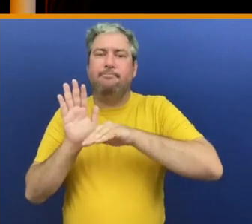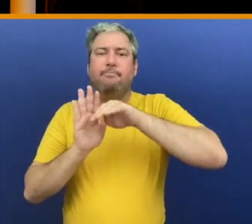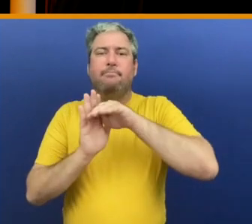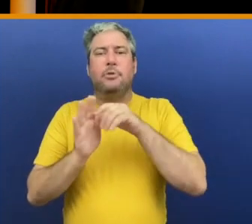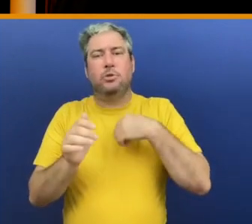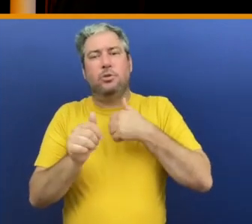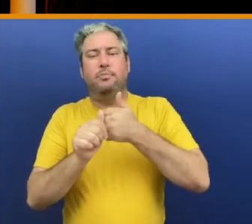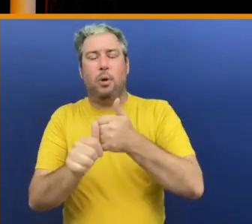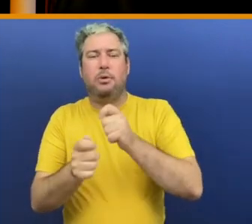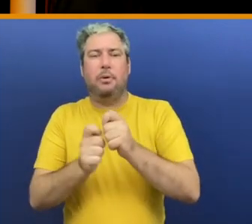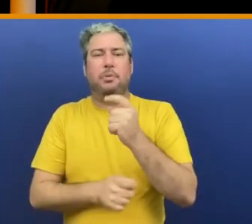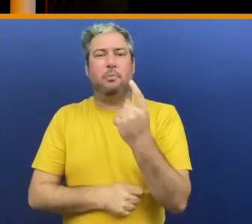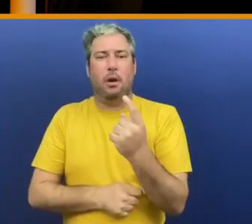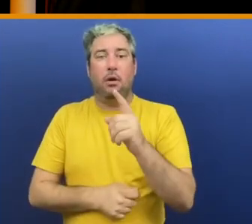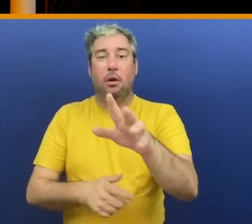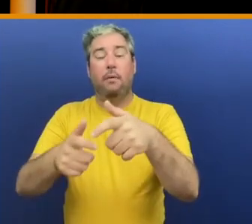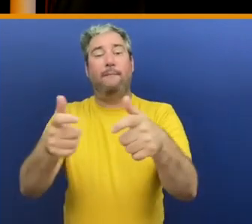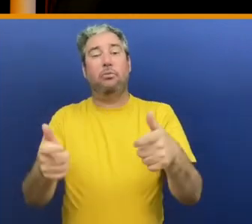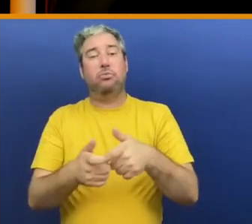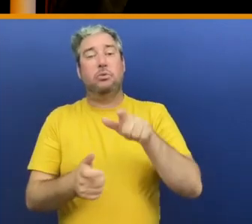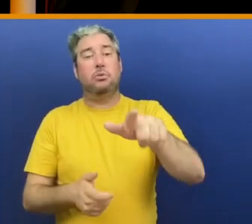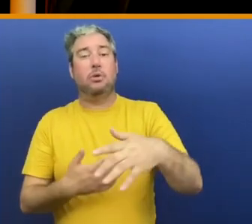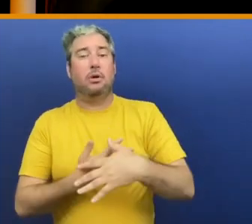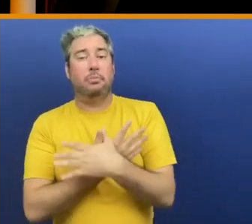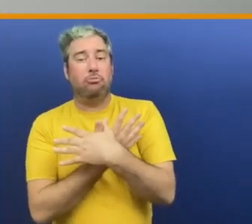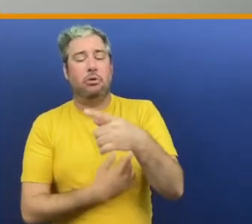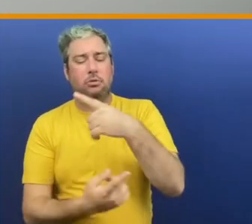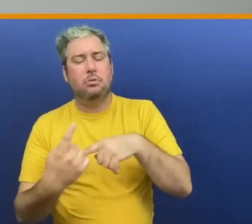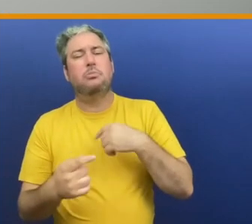This motion and the amendment support both. Please vote for them.